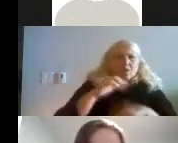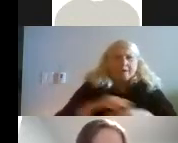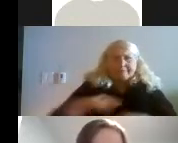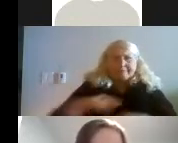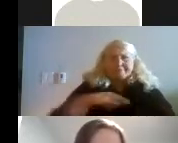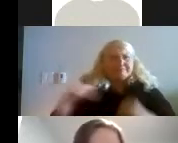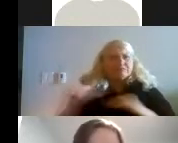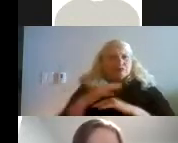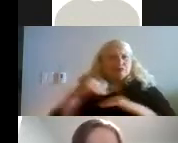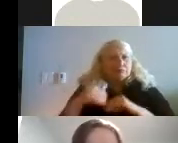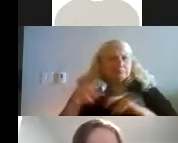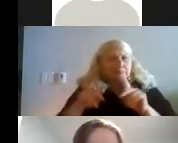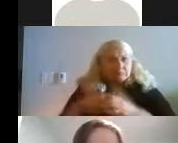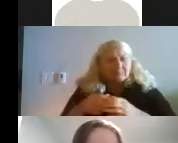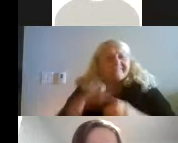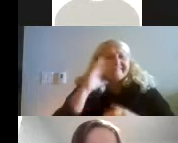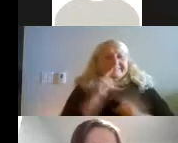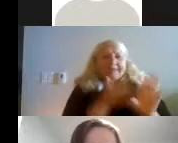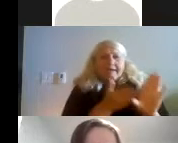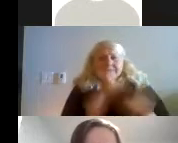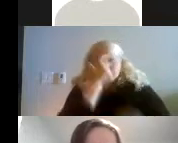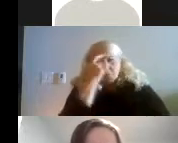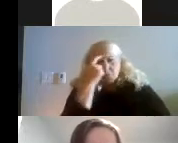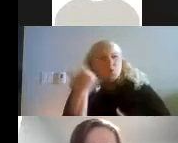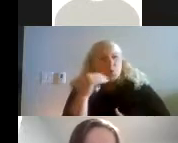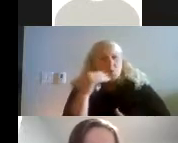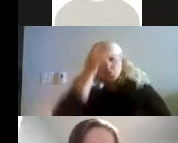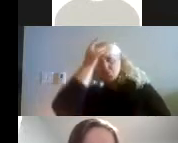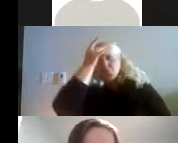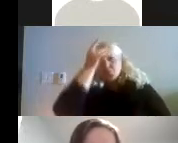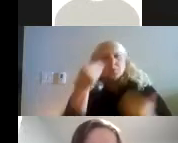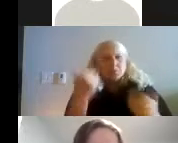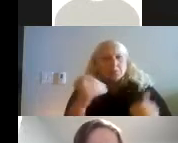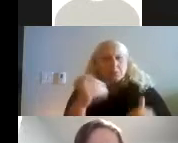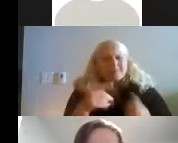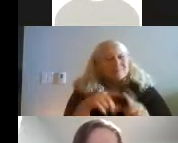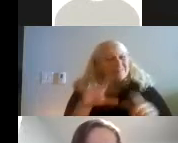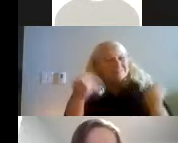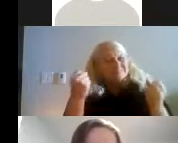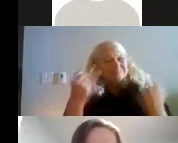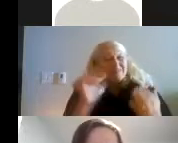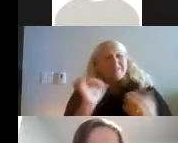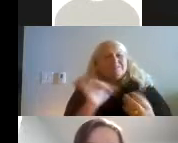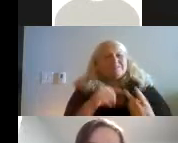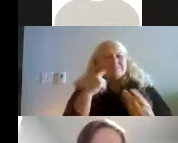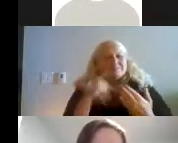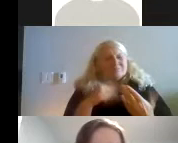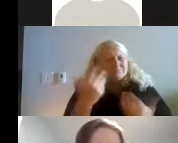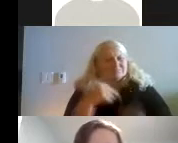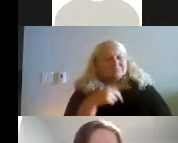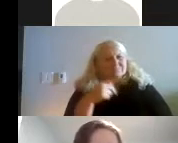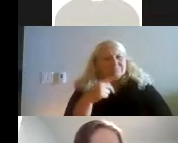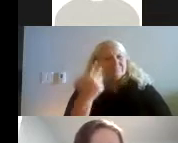that psychological trauma, a lot of these things have led to higher rates of diabetes and heart disease and